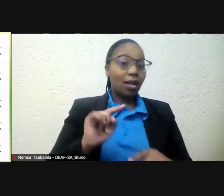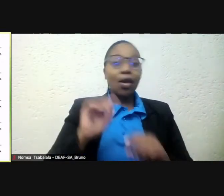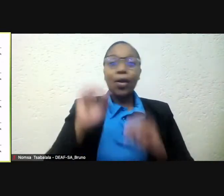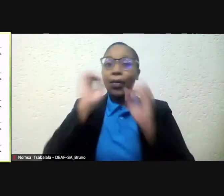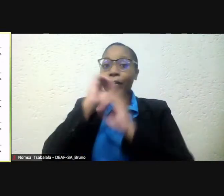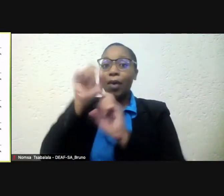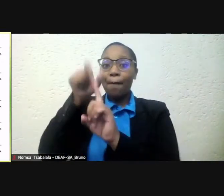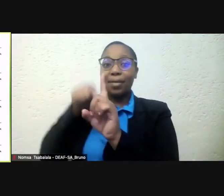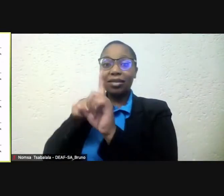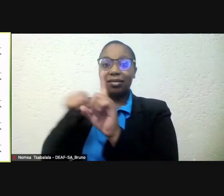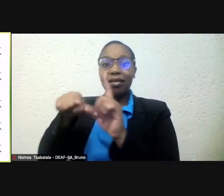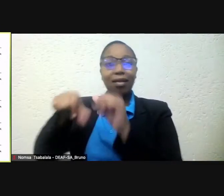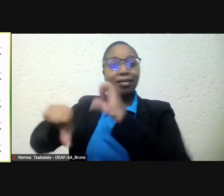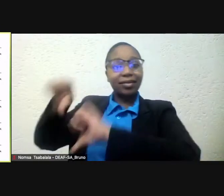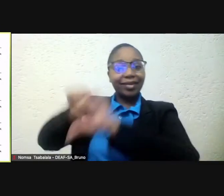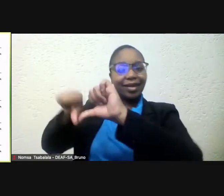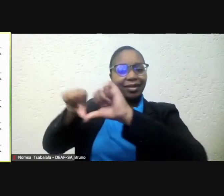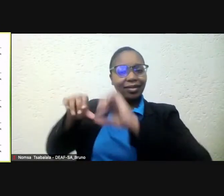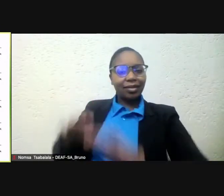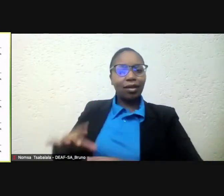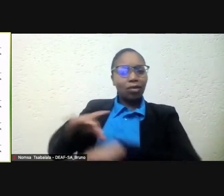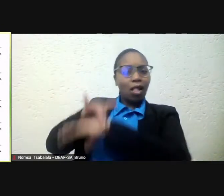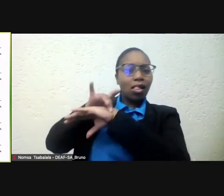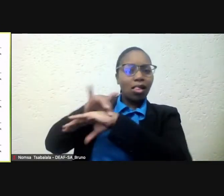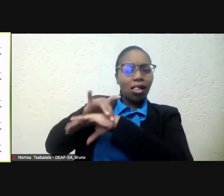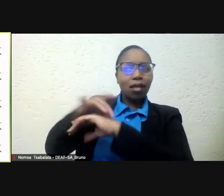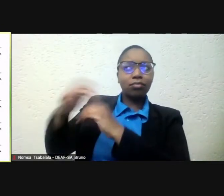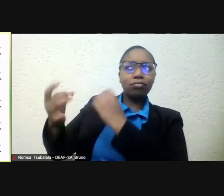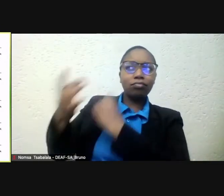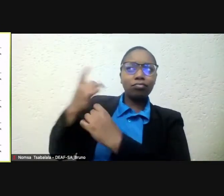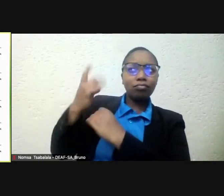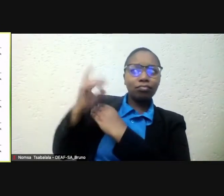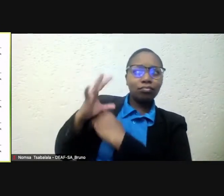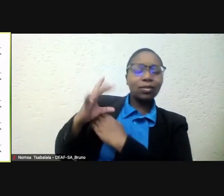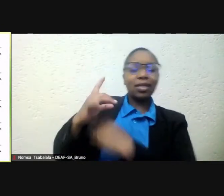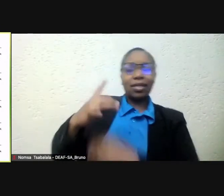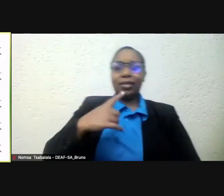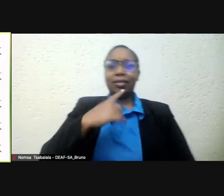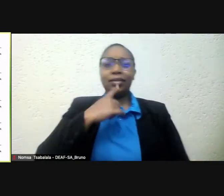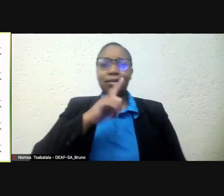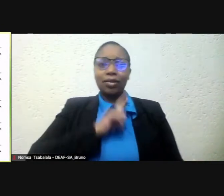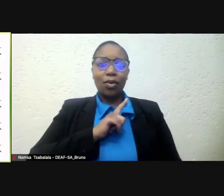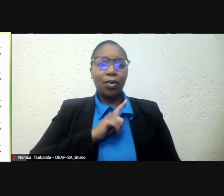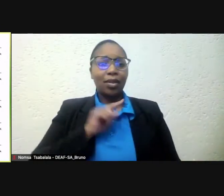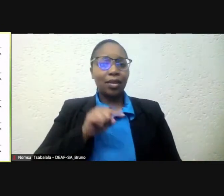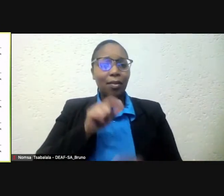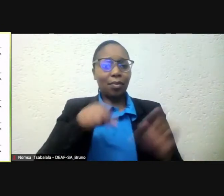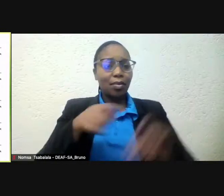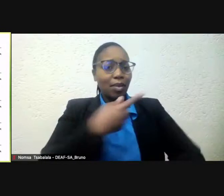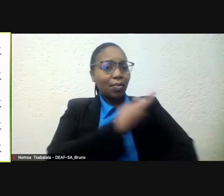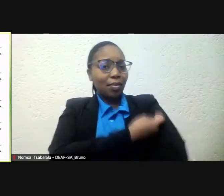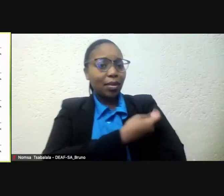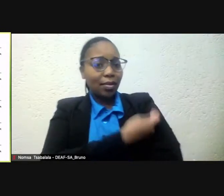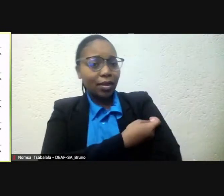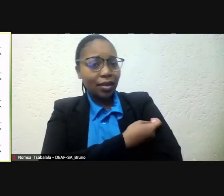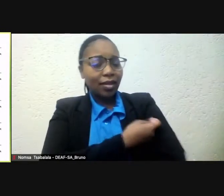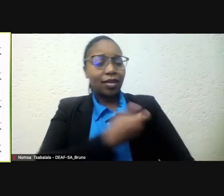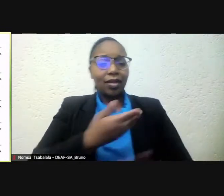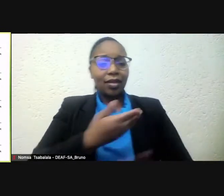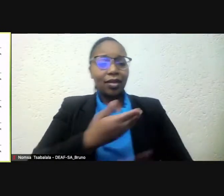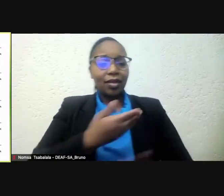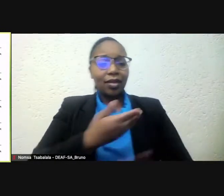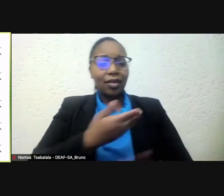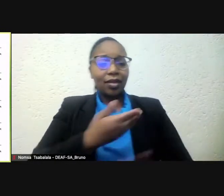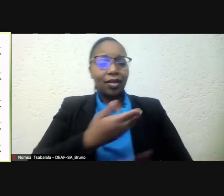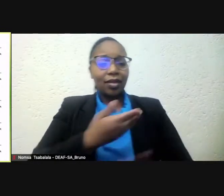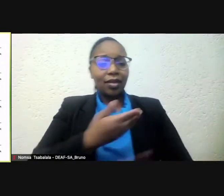us from being infected with the virus. They've never said to us that while we are vaccinated,